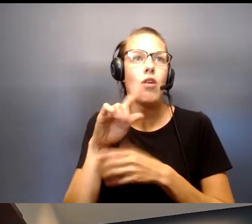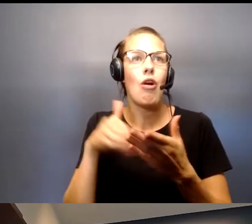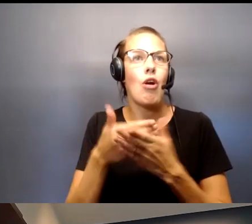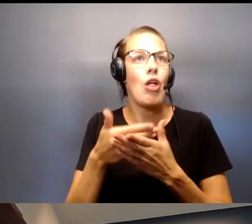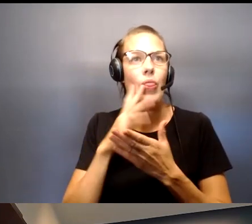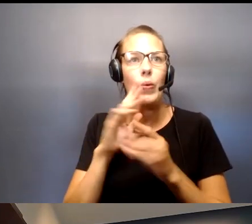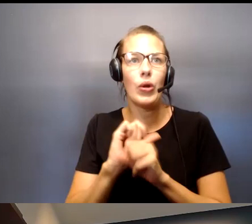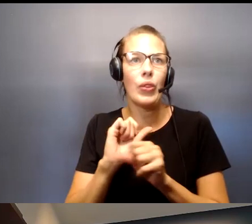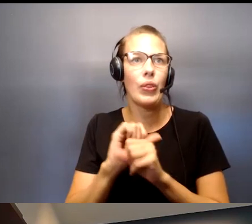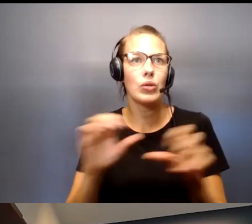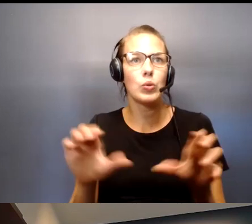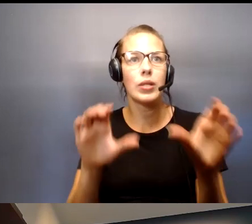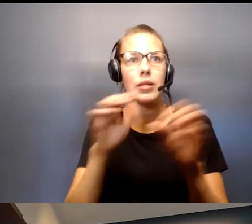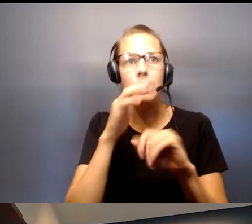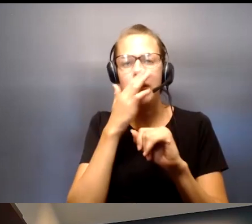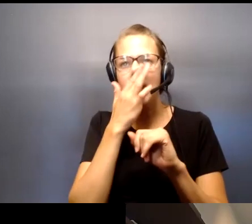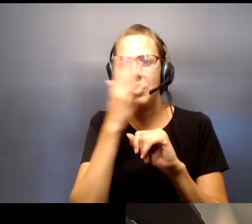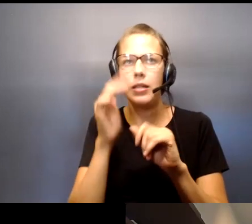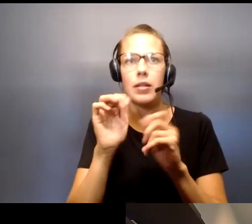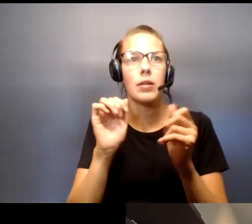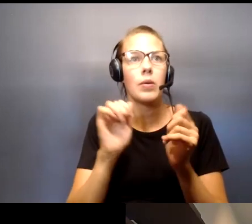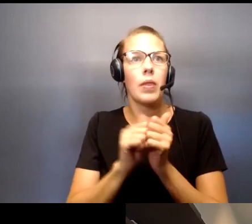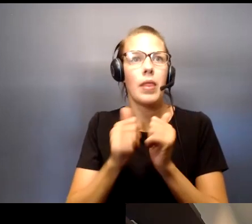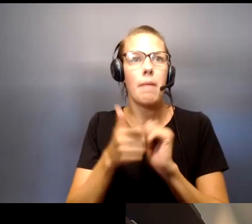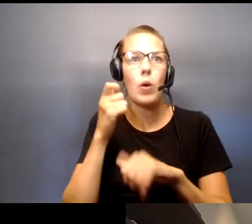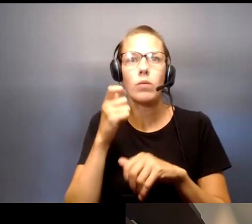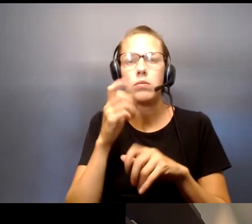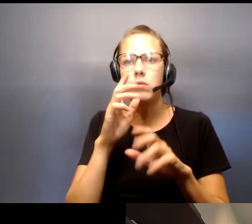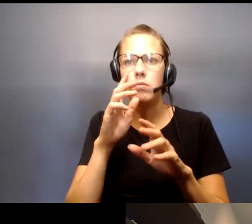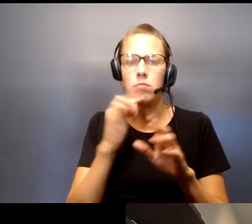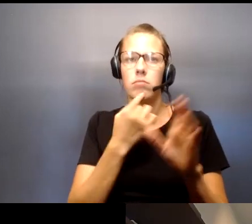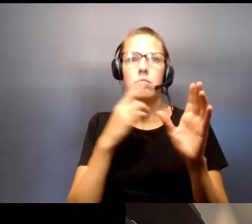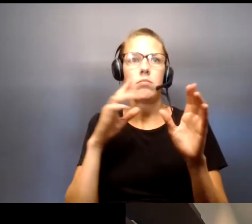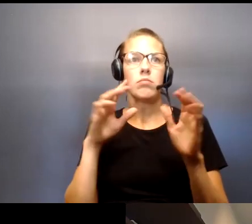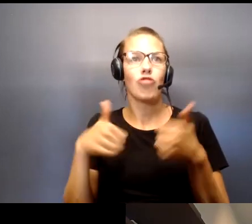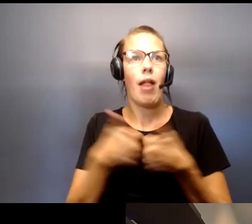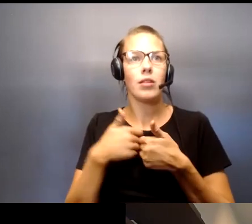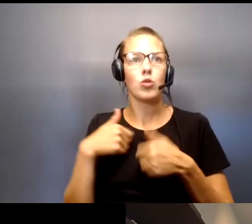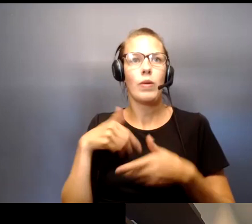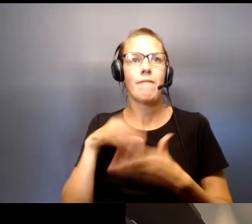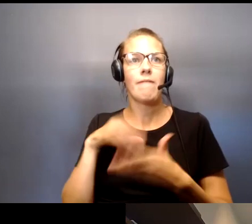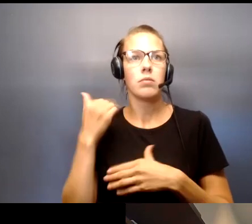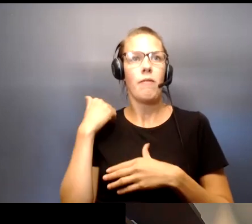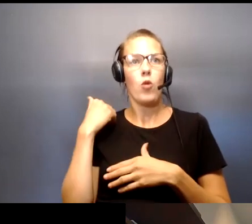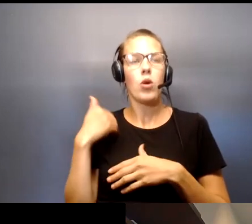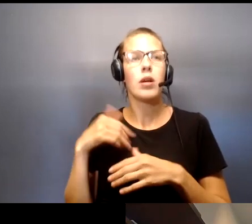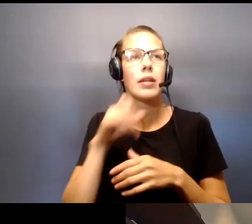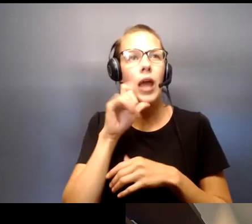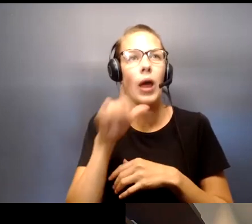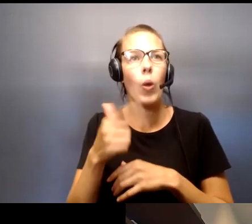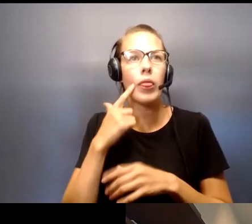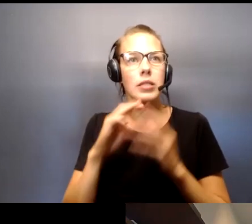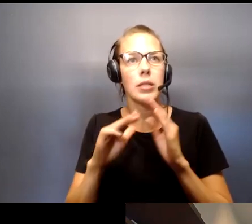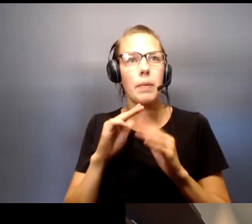that they're doing with the most extreme challenge I think we've ever faced, not only as a community,